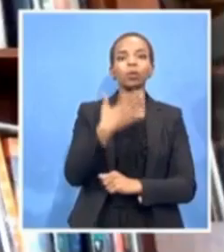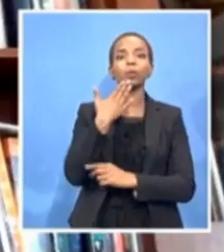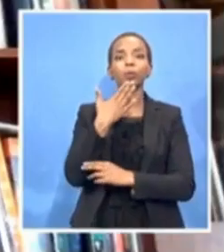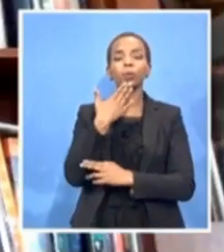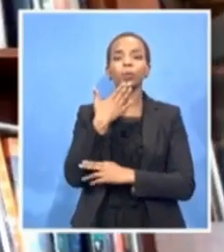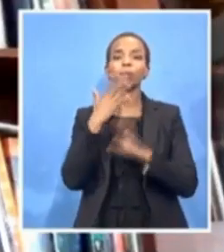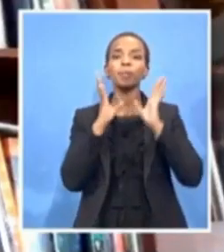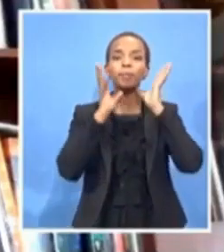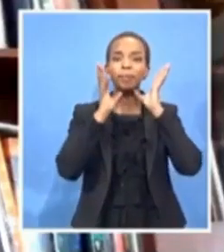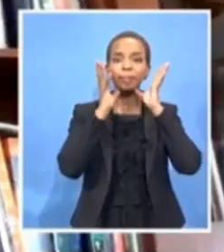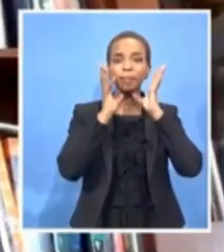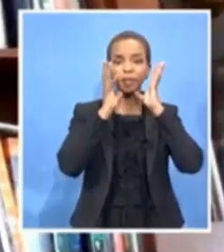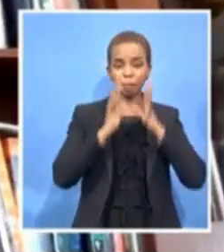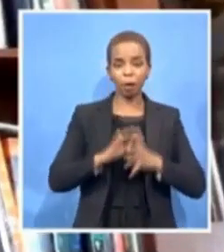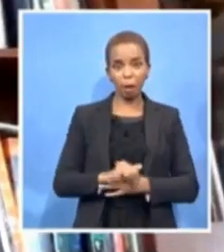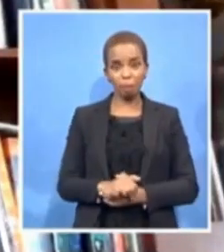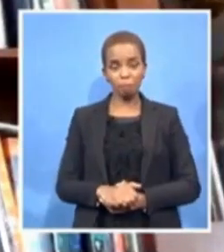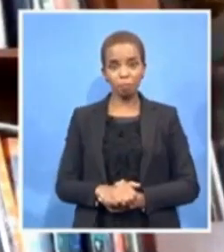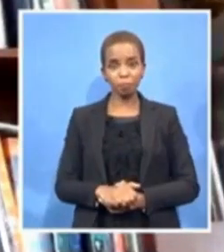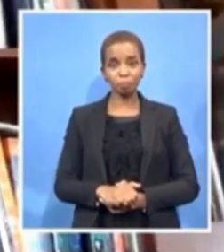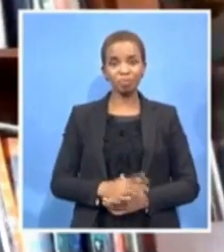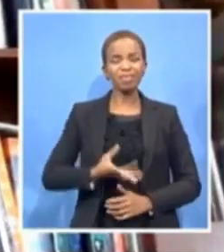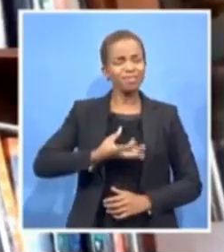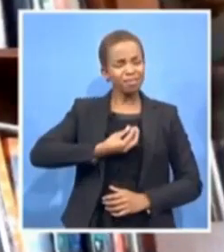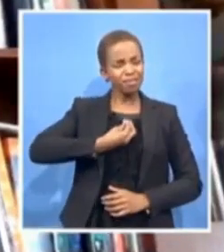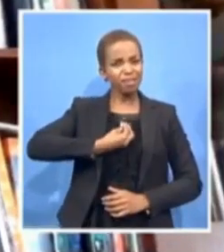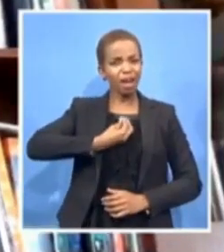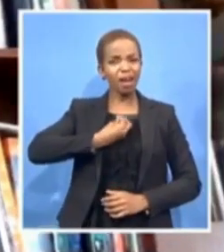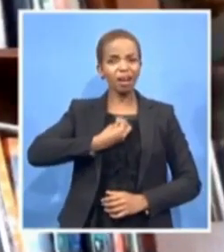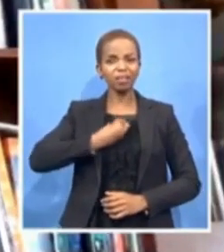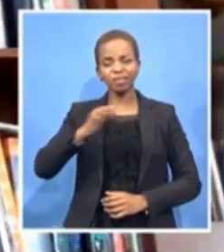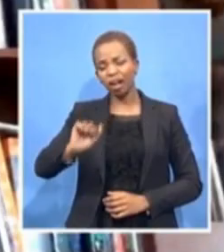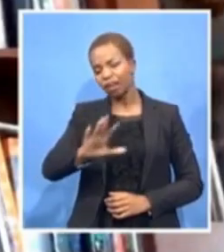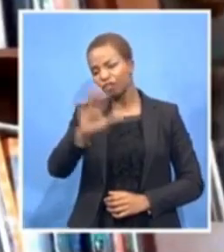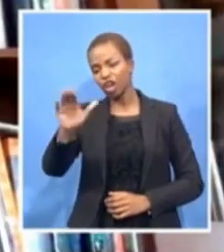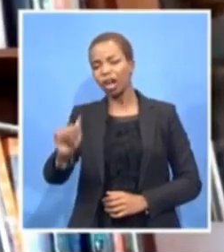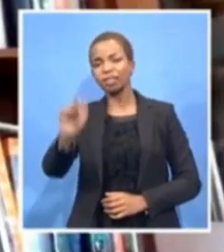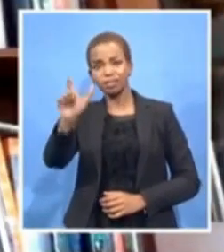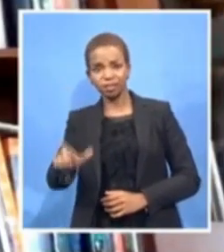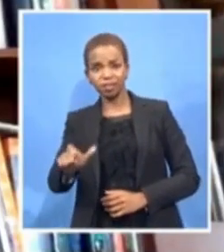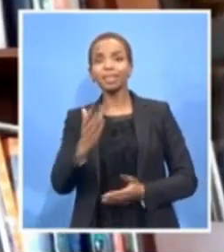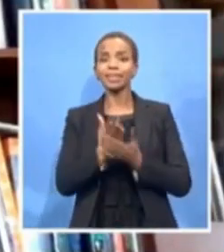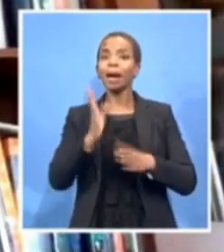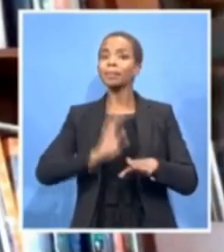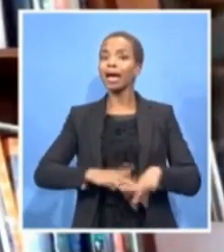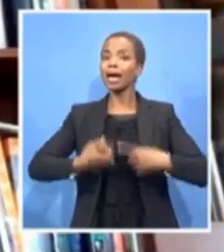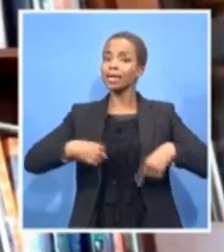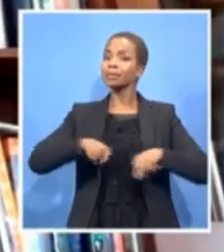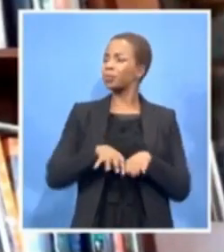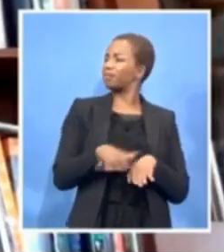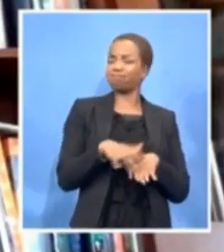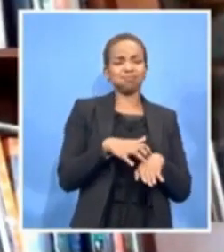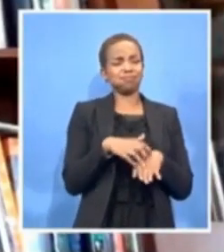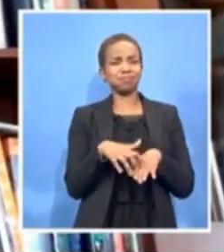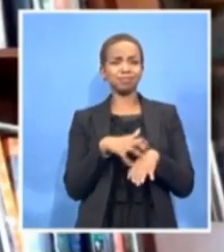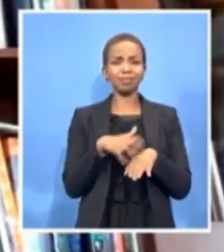Young Africans who sometimes may irritate us But is it not our duty to be